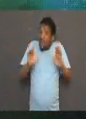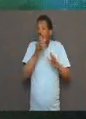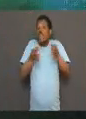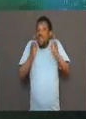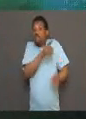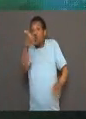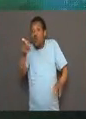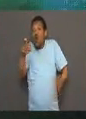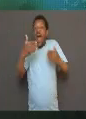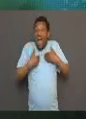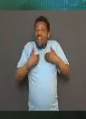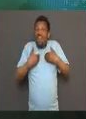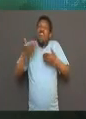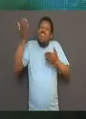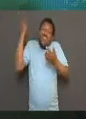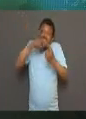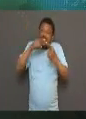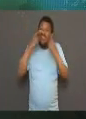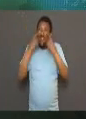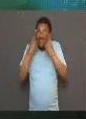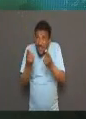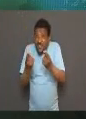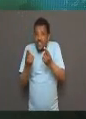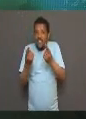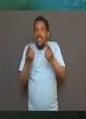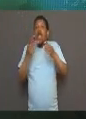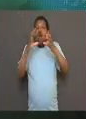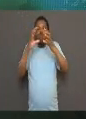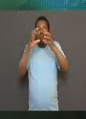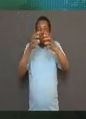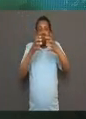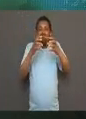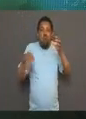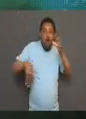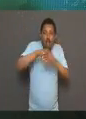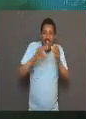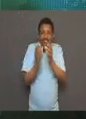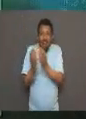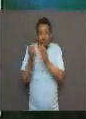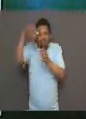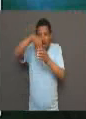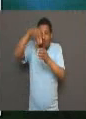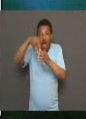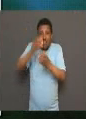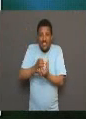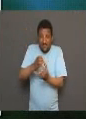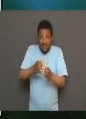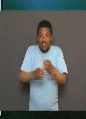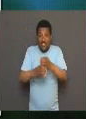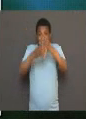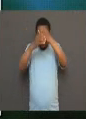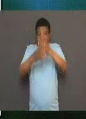have ever seen a ball kept inside of a cylinder. A